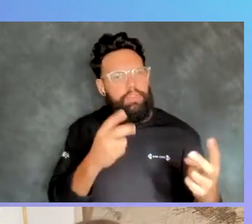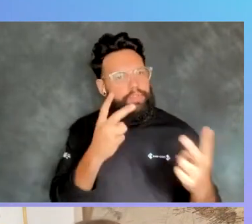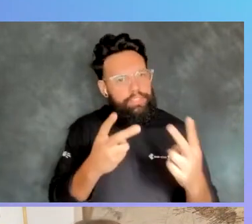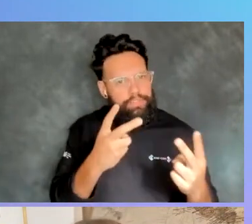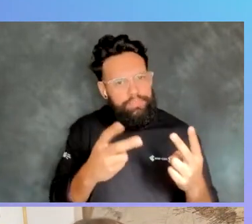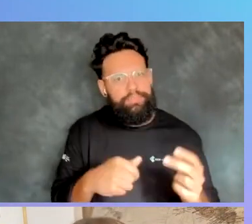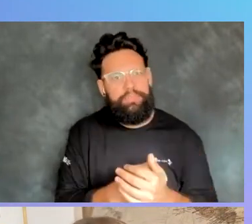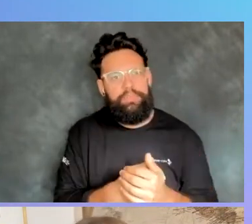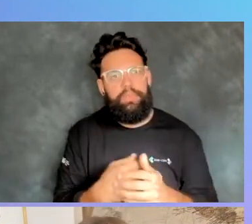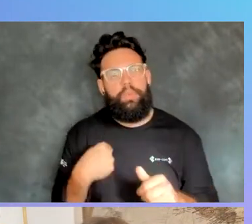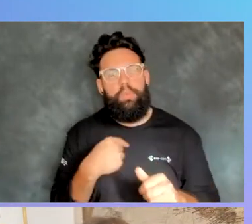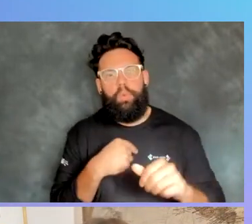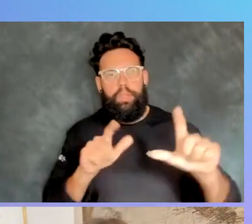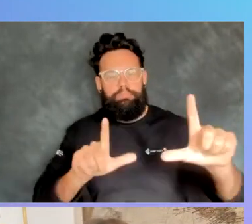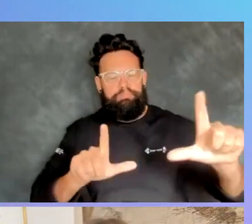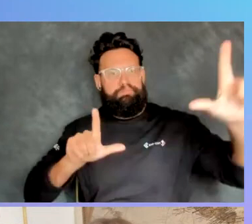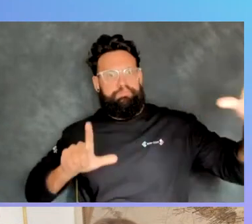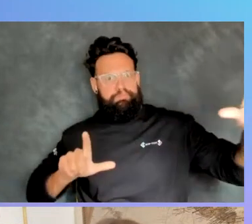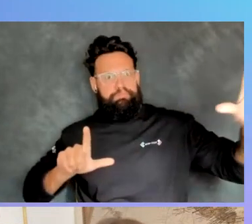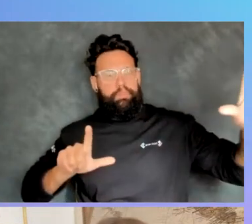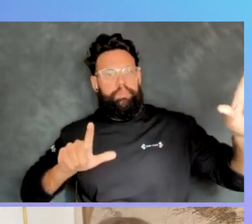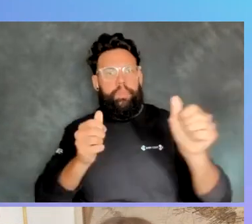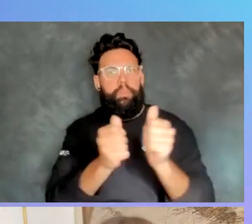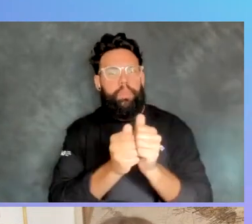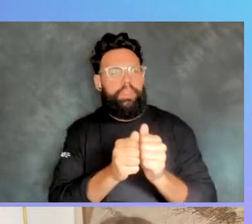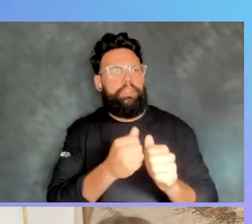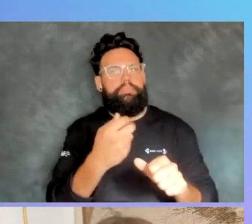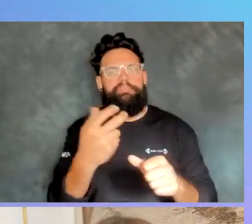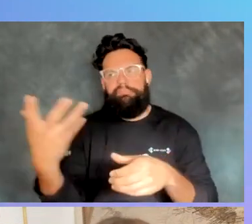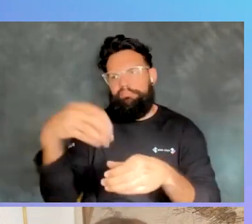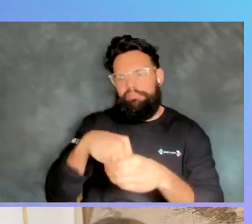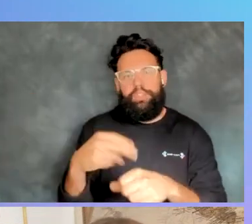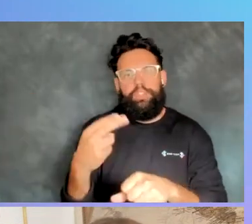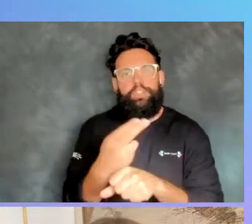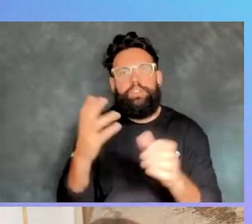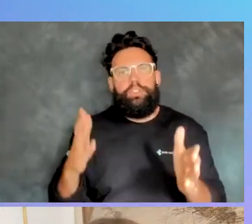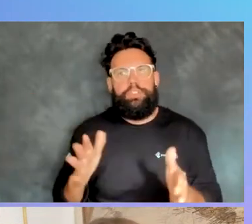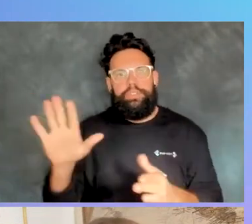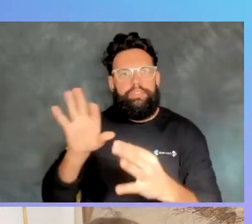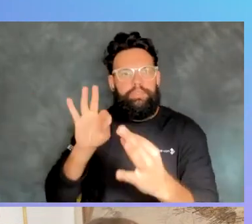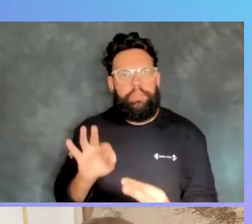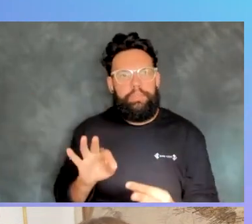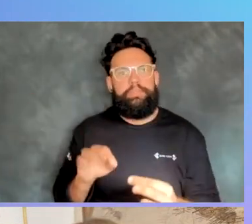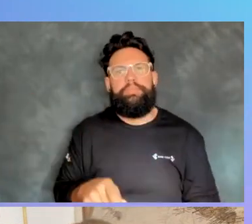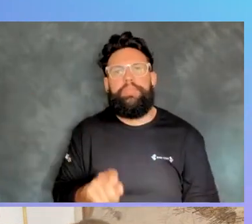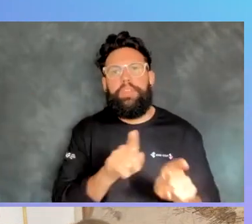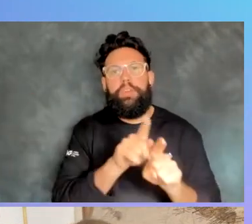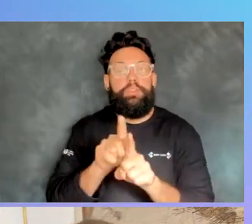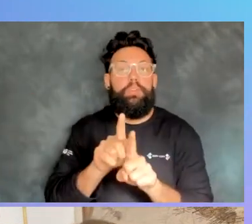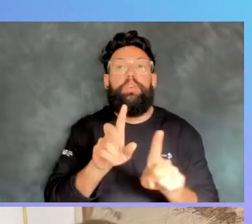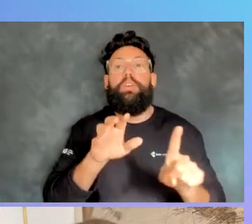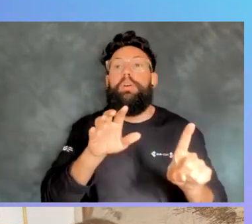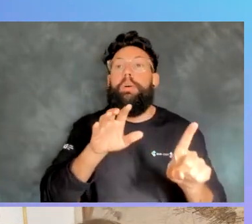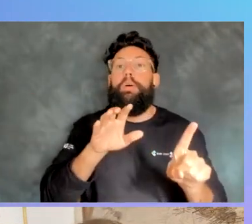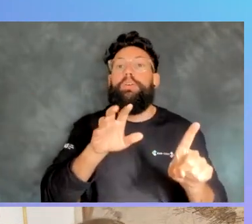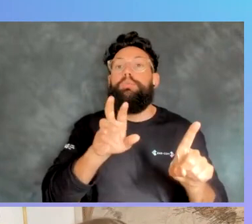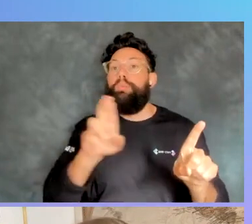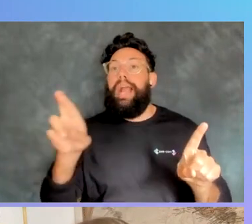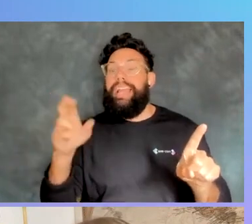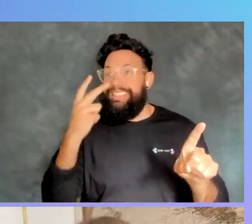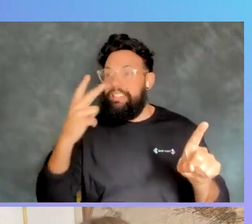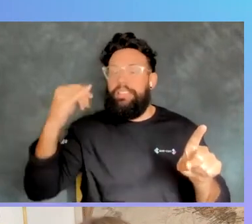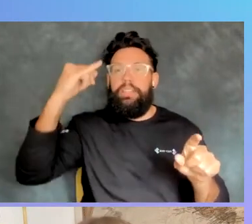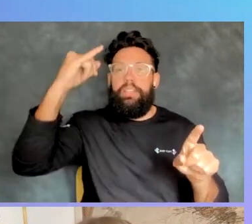sizing with user feedback. And then we also included a slash in the upper right-hand corner so the reader knows how to orient